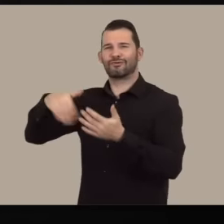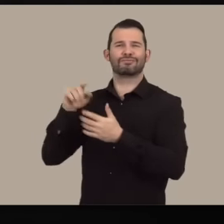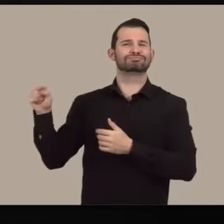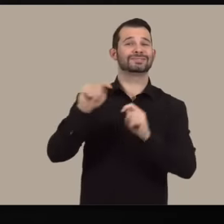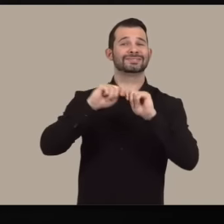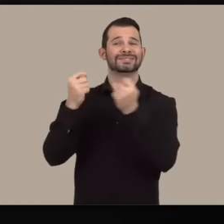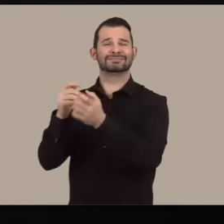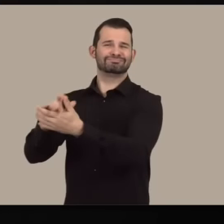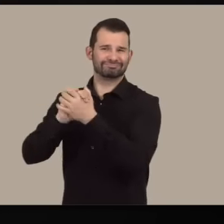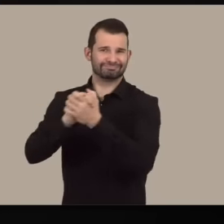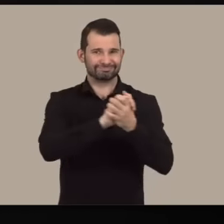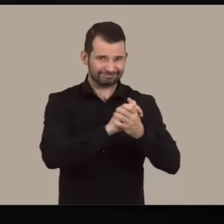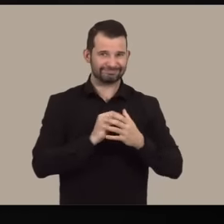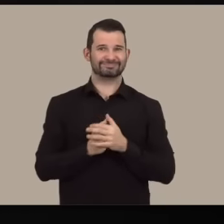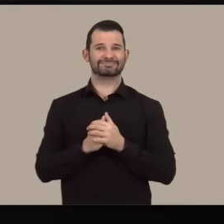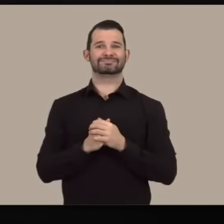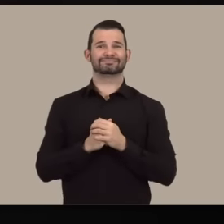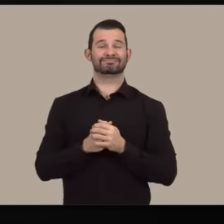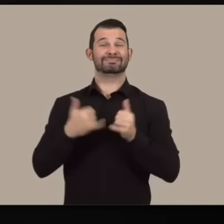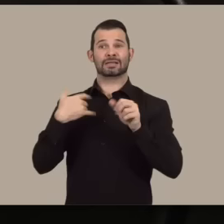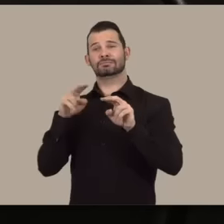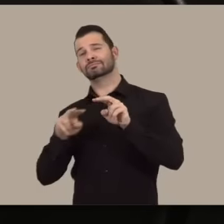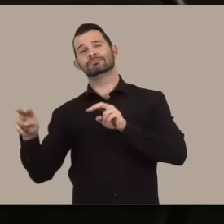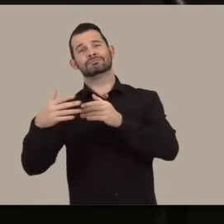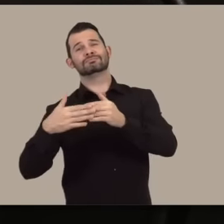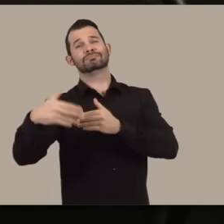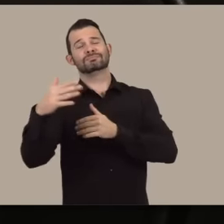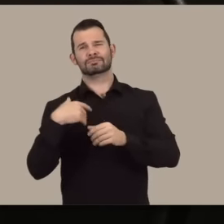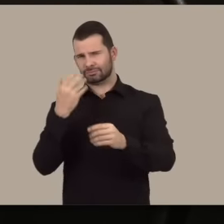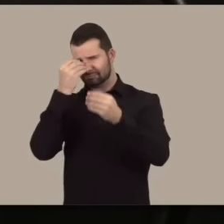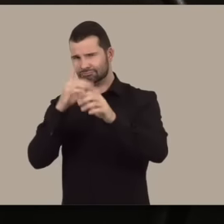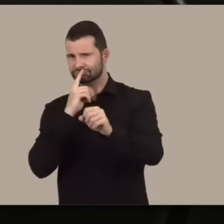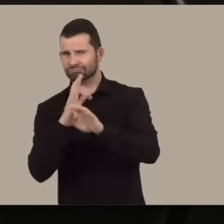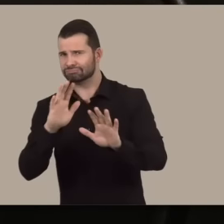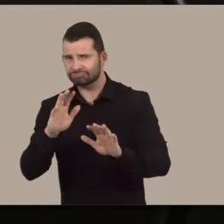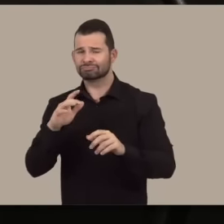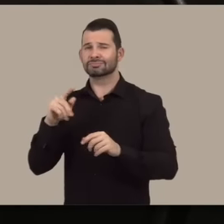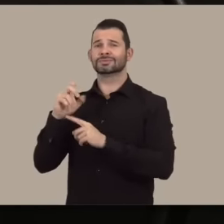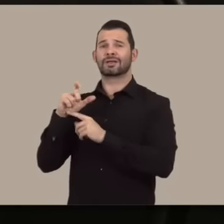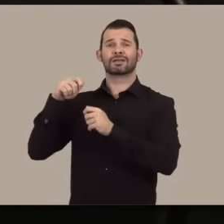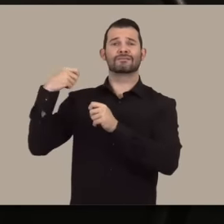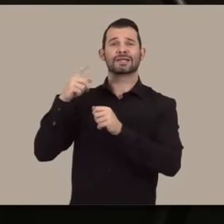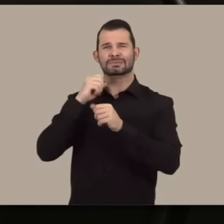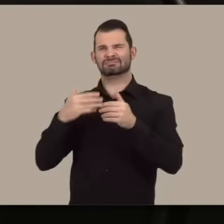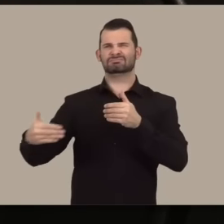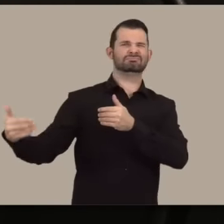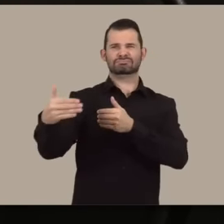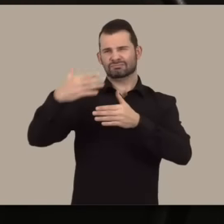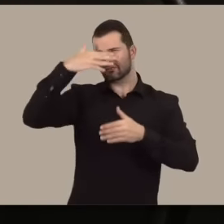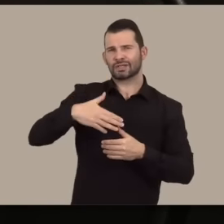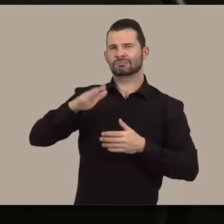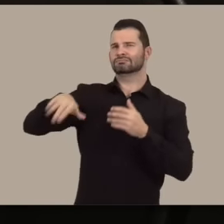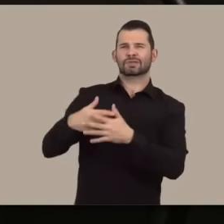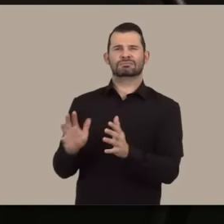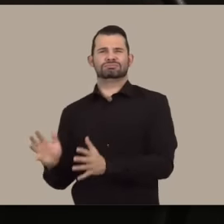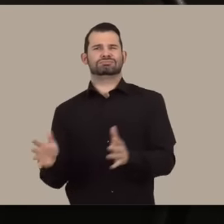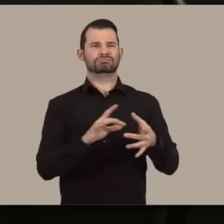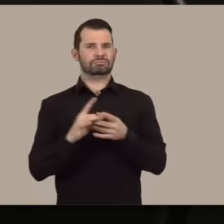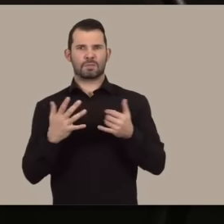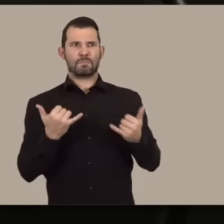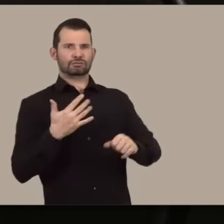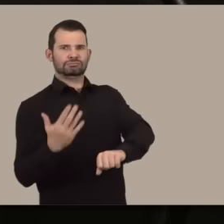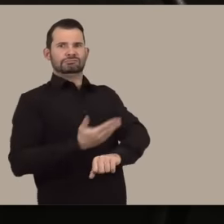warmest congratulations to all the teams. As we look forward, I can assure you that Telefilm is at the forefront of